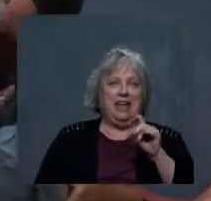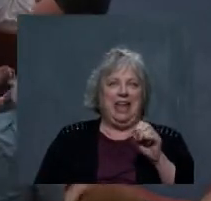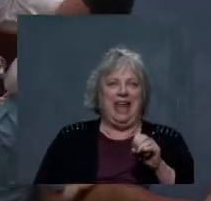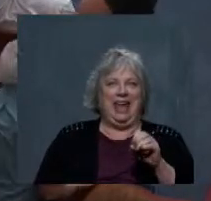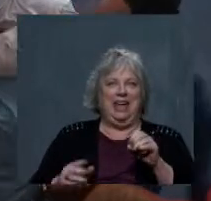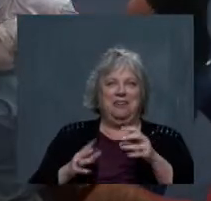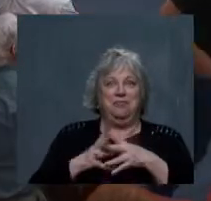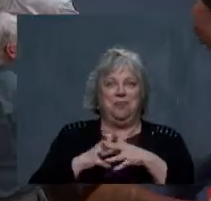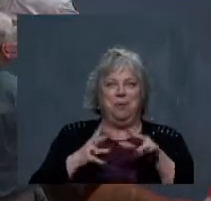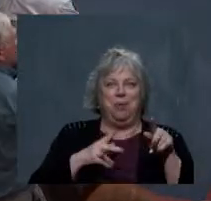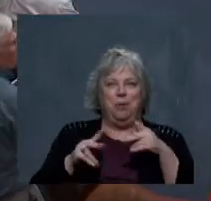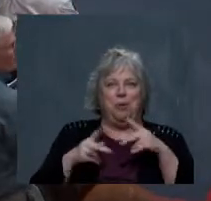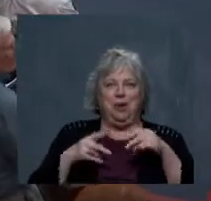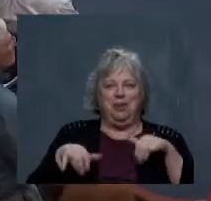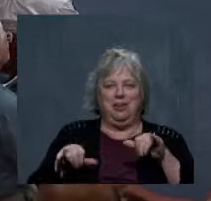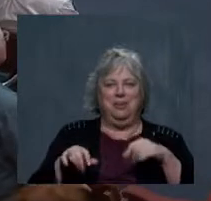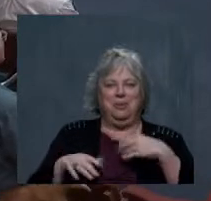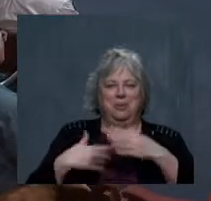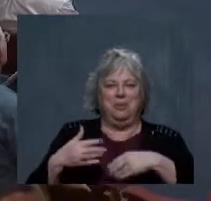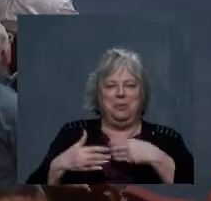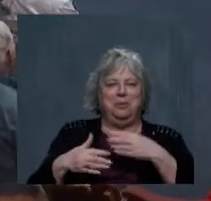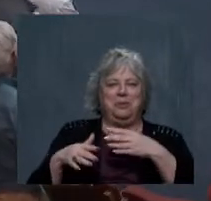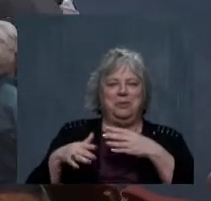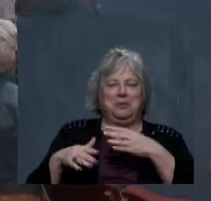you, and we'll move on with the regular agenda.